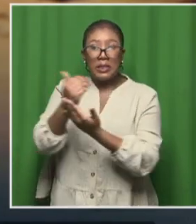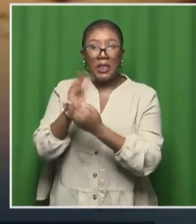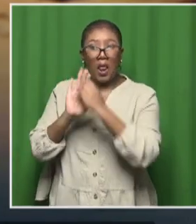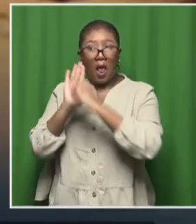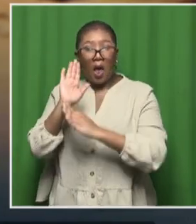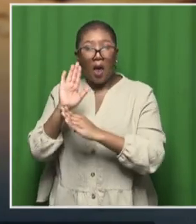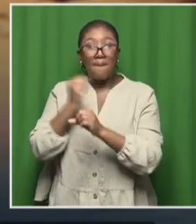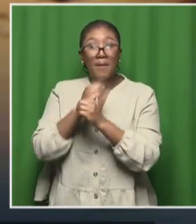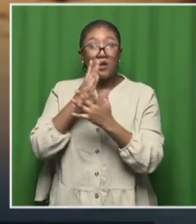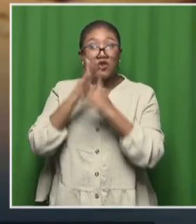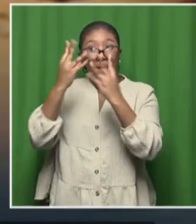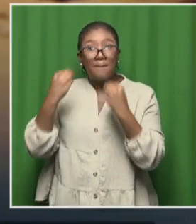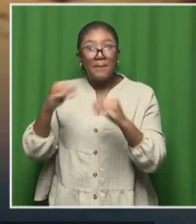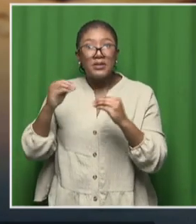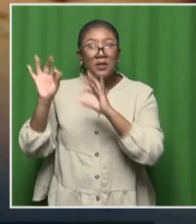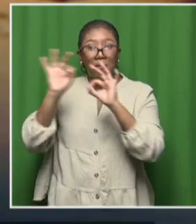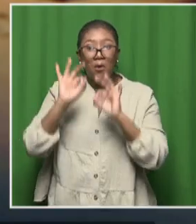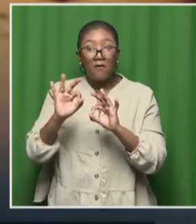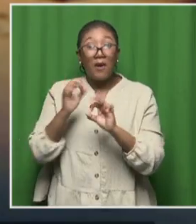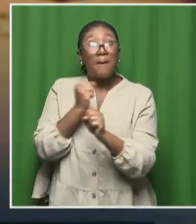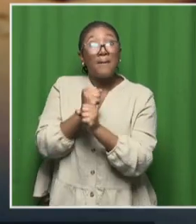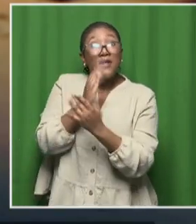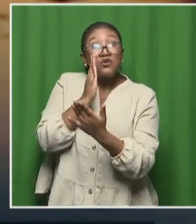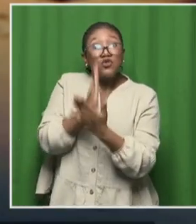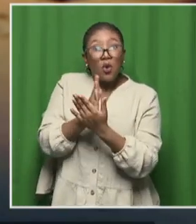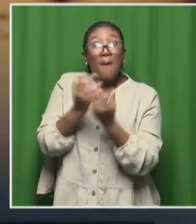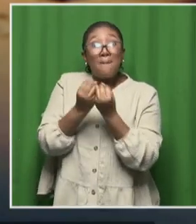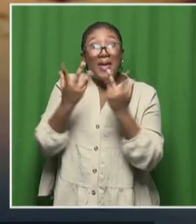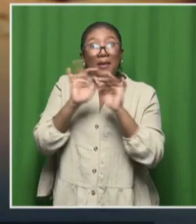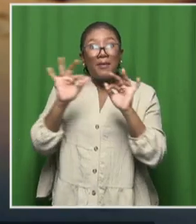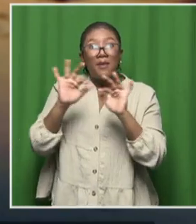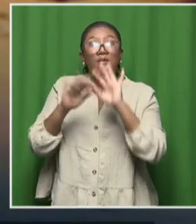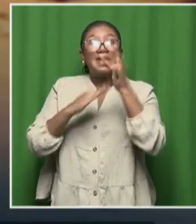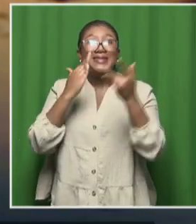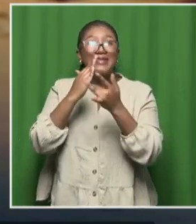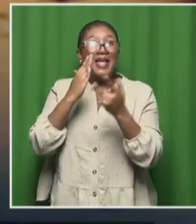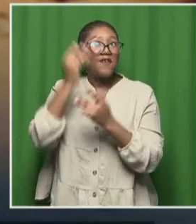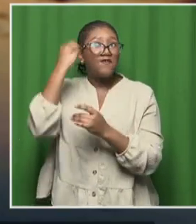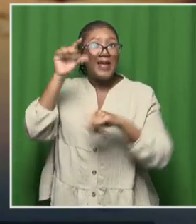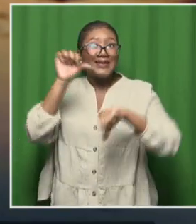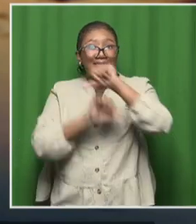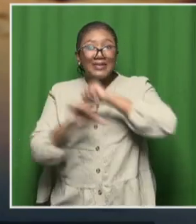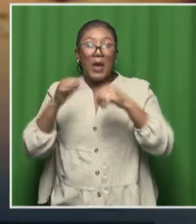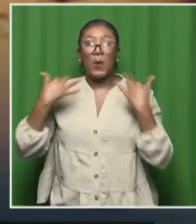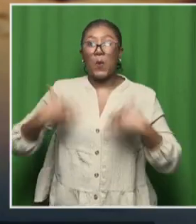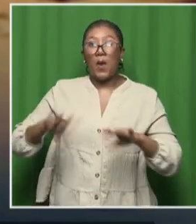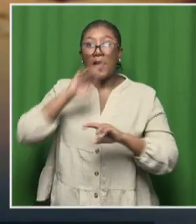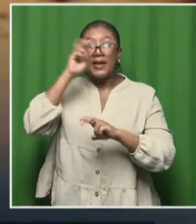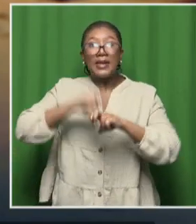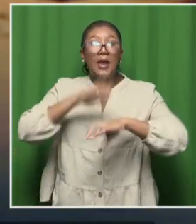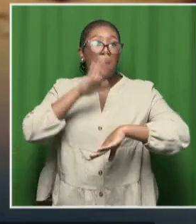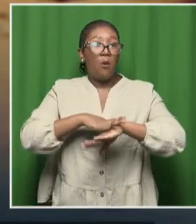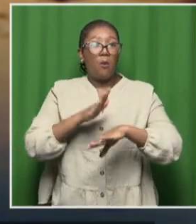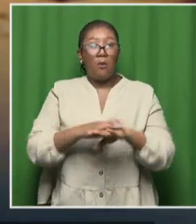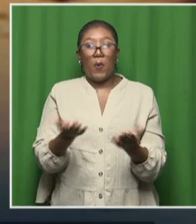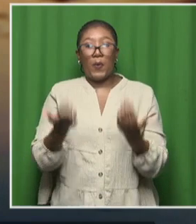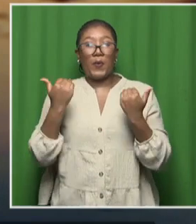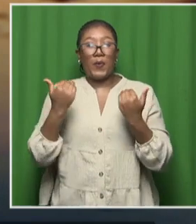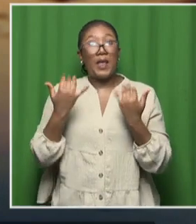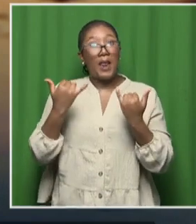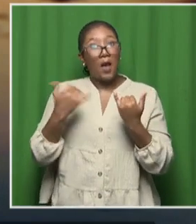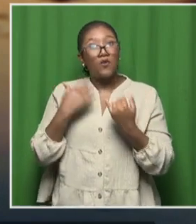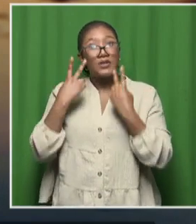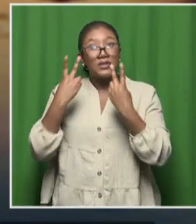decisions, the demand for skilled data scientists is soaring. This demand presents a unique opportunity for individuals to capitalize on this